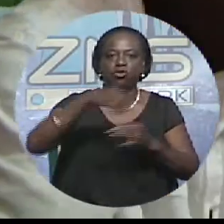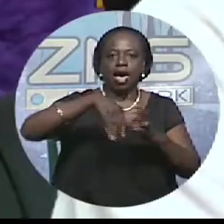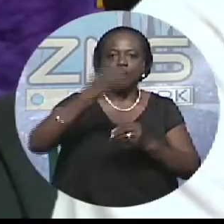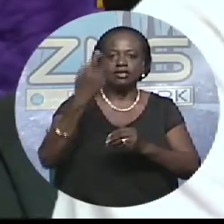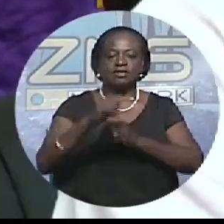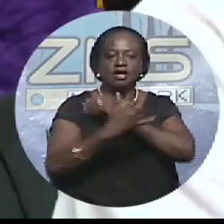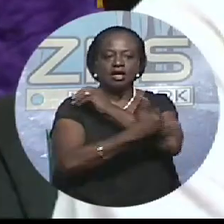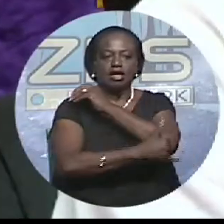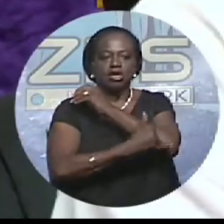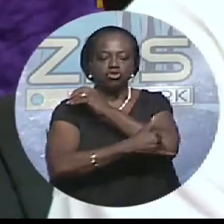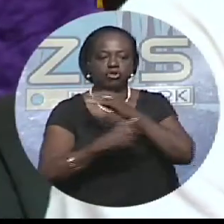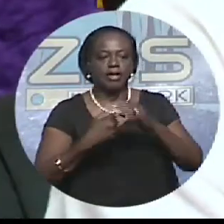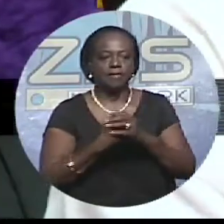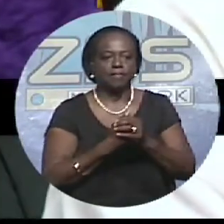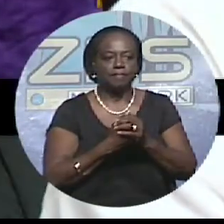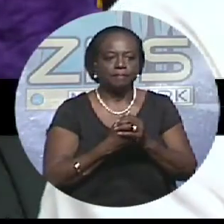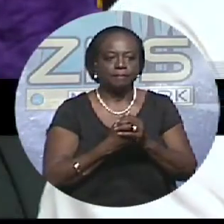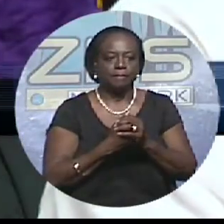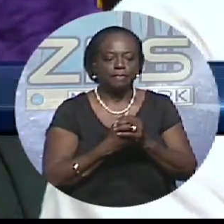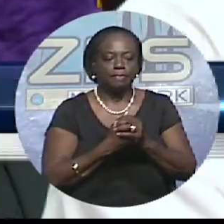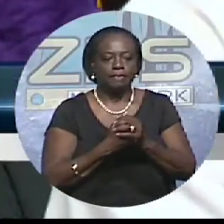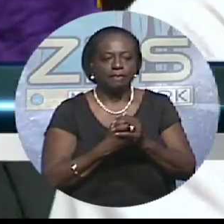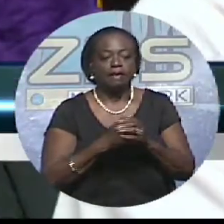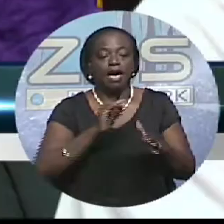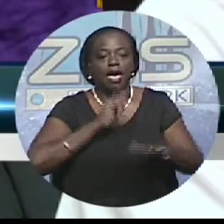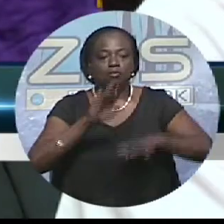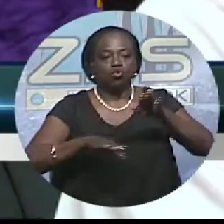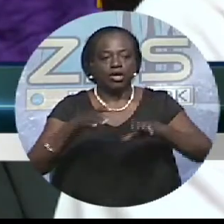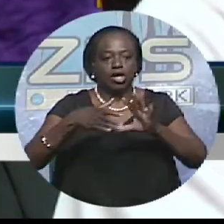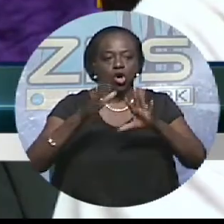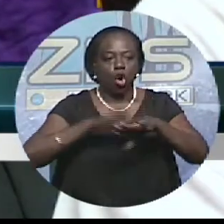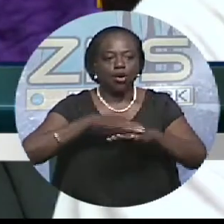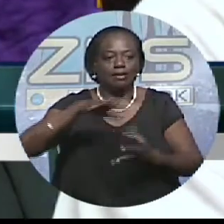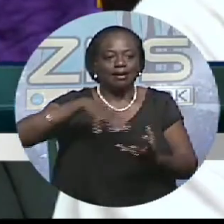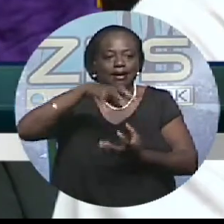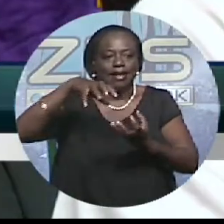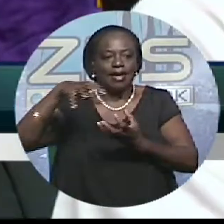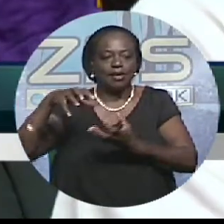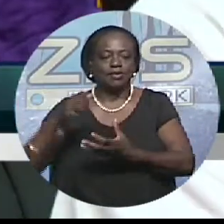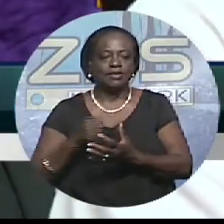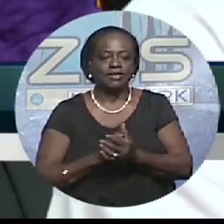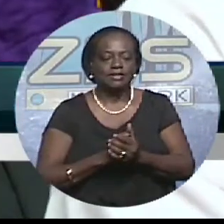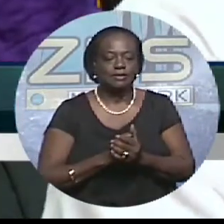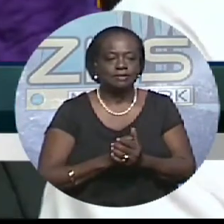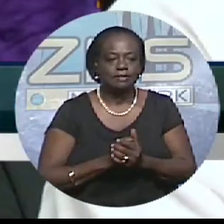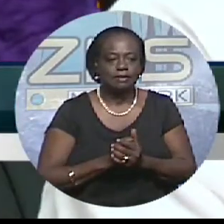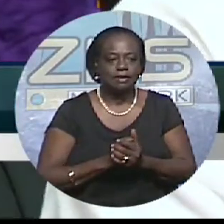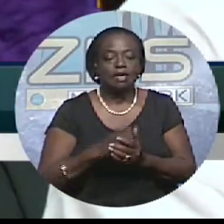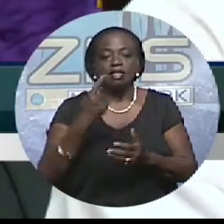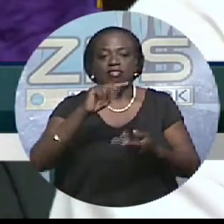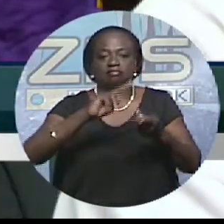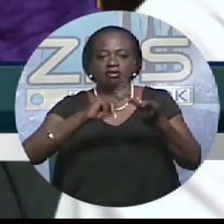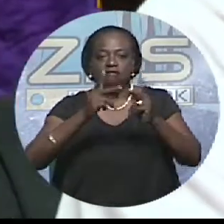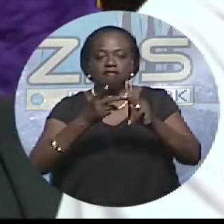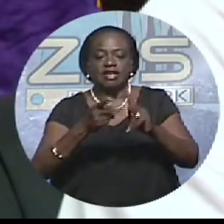Extremely proud. I feel like walking on clouds. The companions